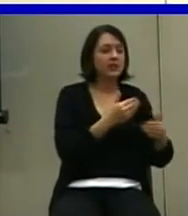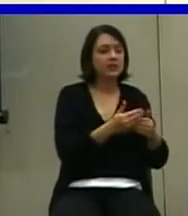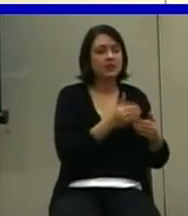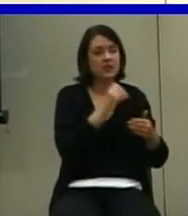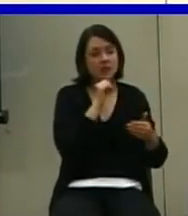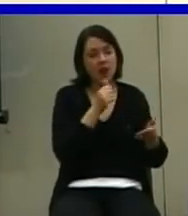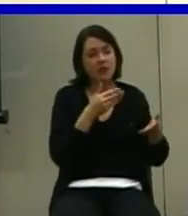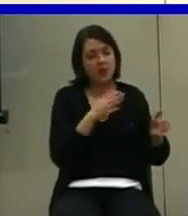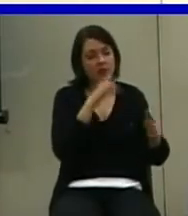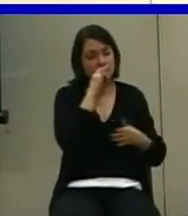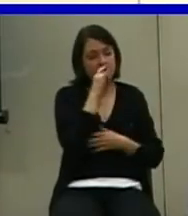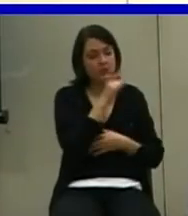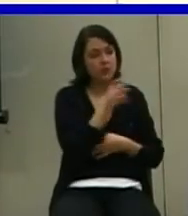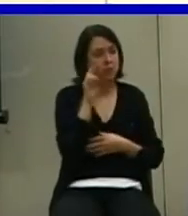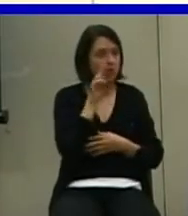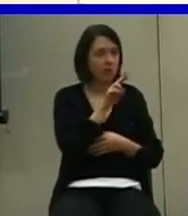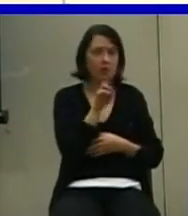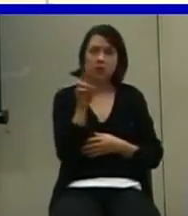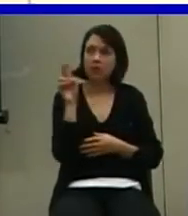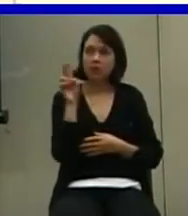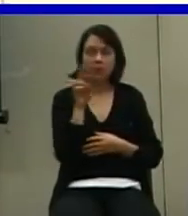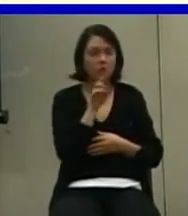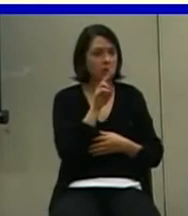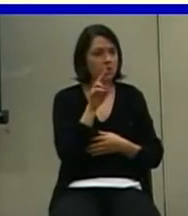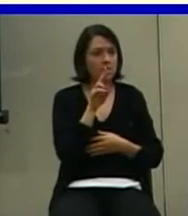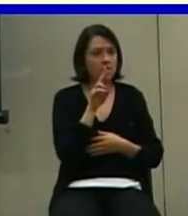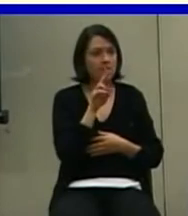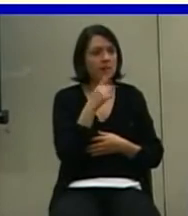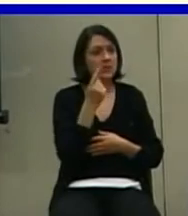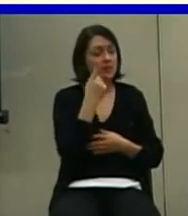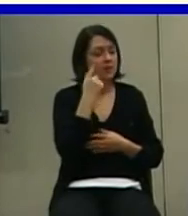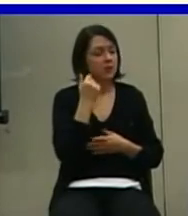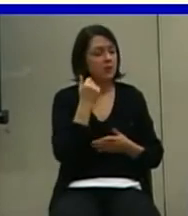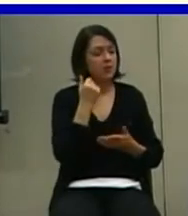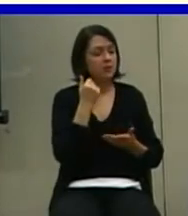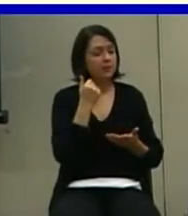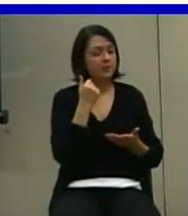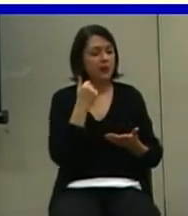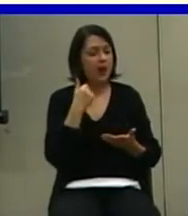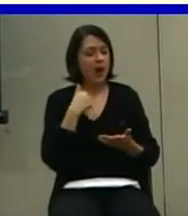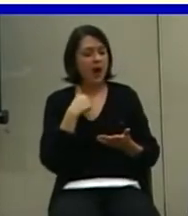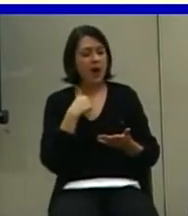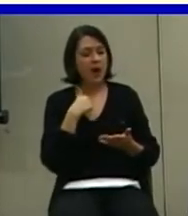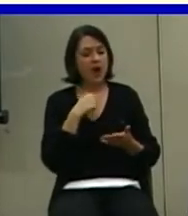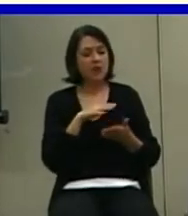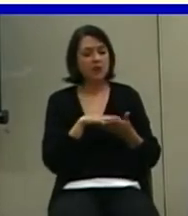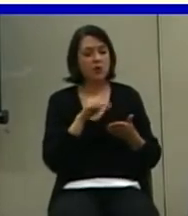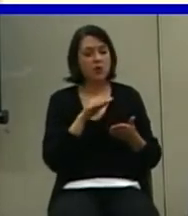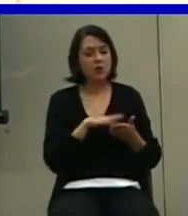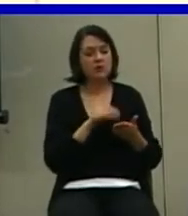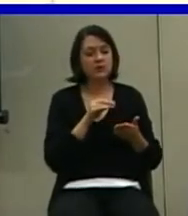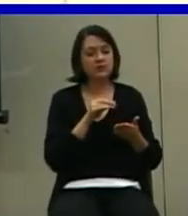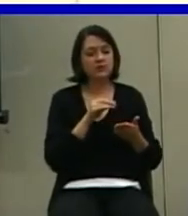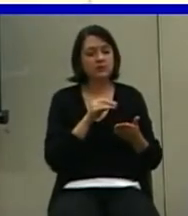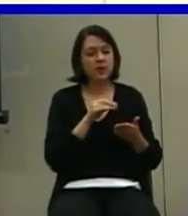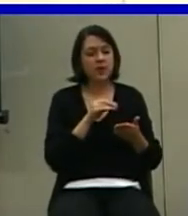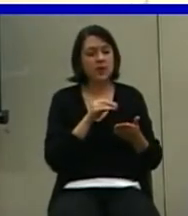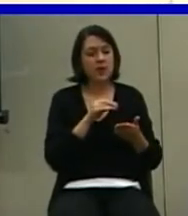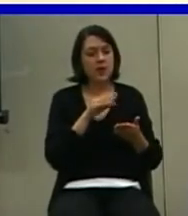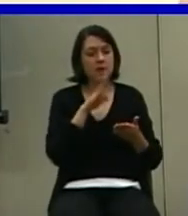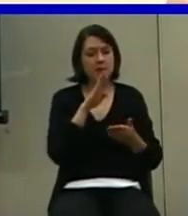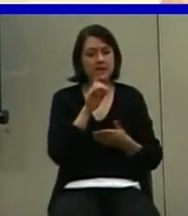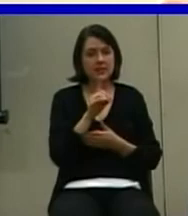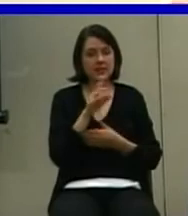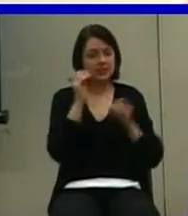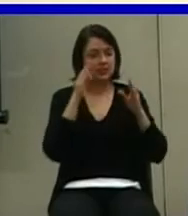do. Again, something for me who learned to be a BD teacher by being thrown into a BD